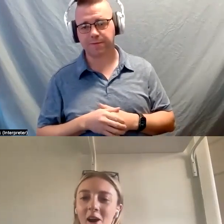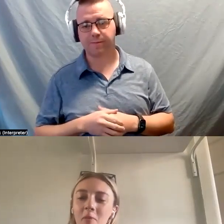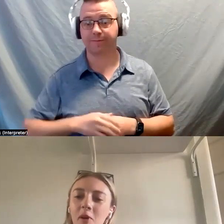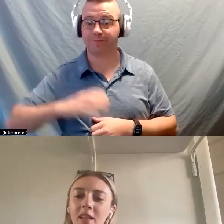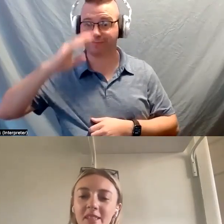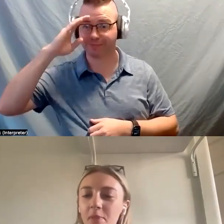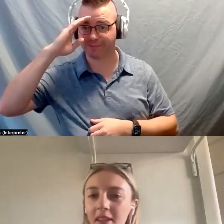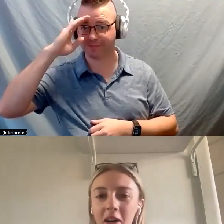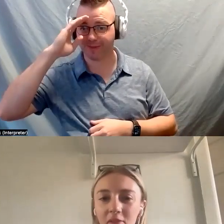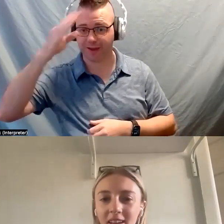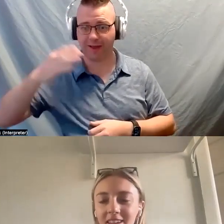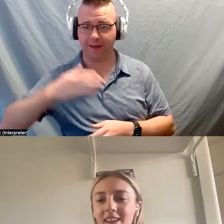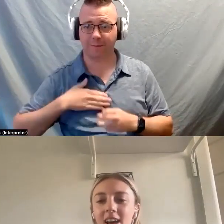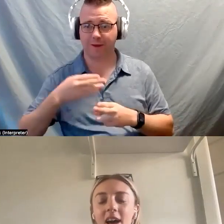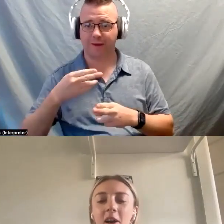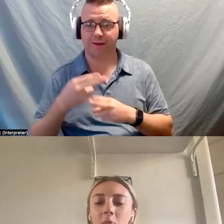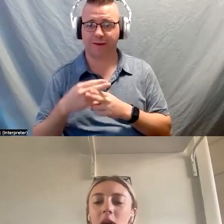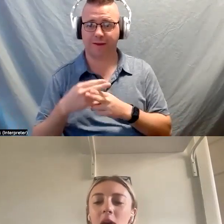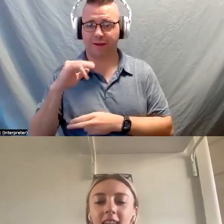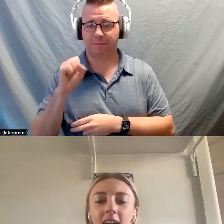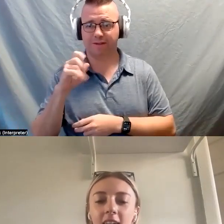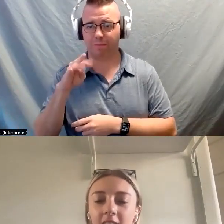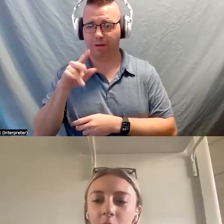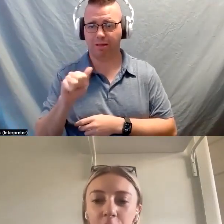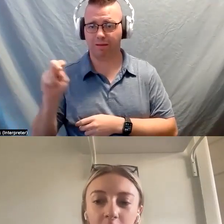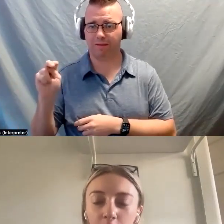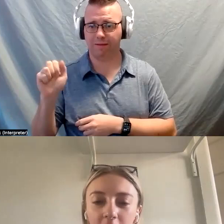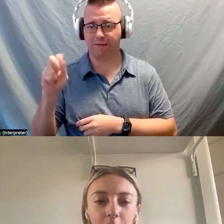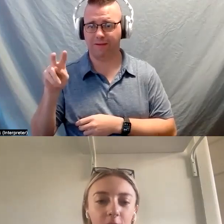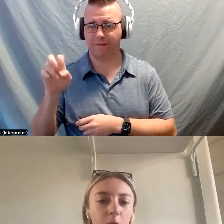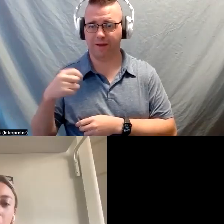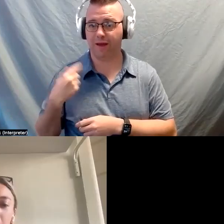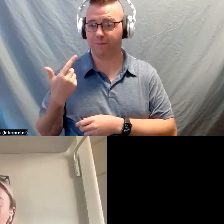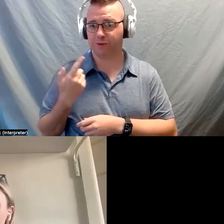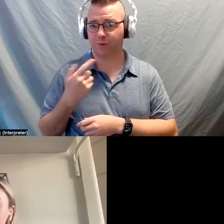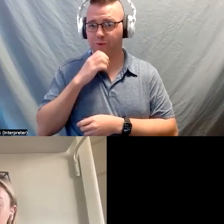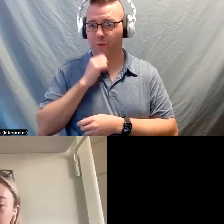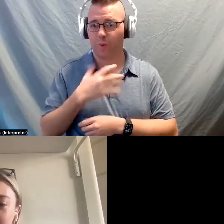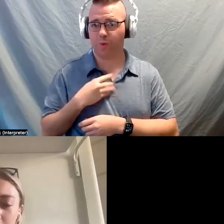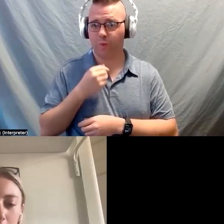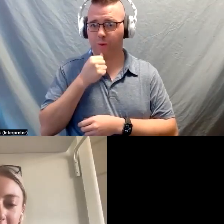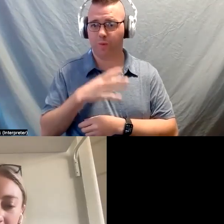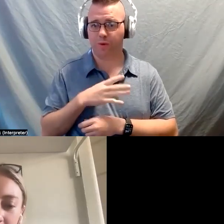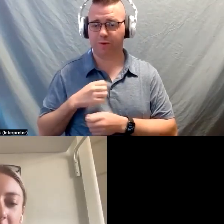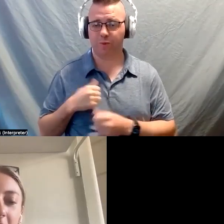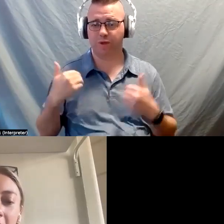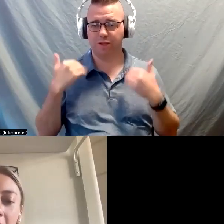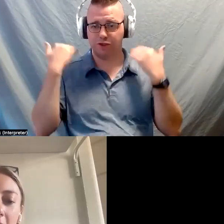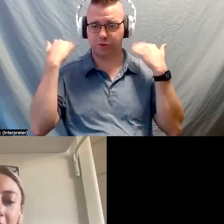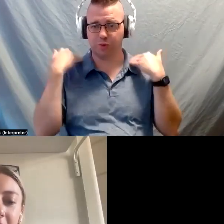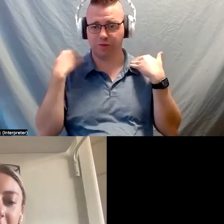Hi, my name is Isabella Nave, and I am a 21-year-old white woman with shoulder-length blonde